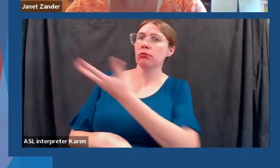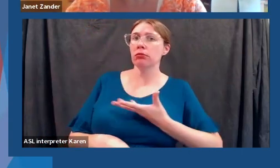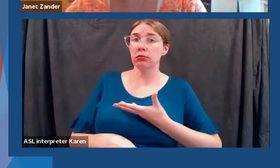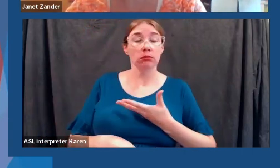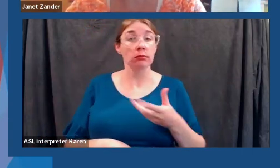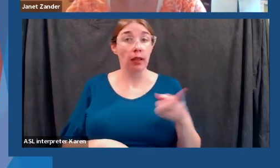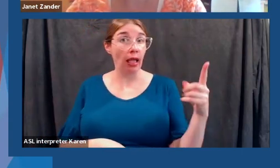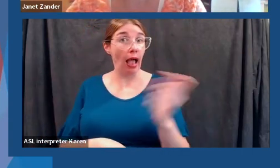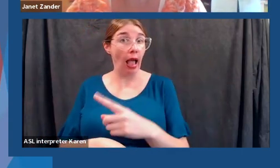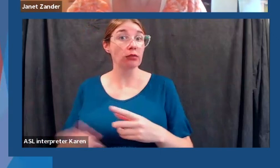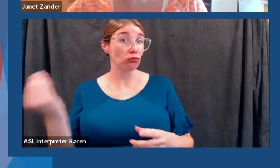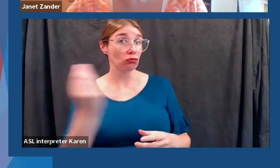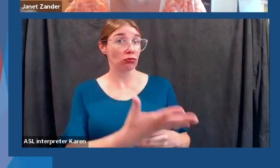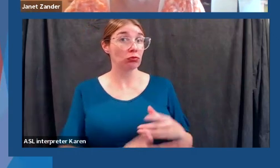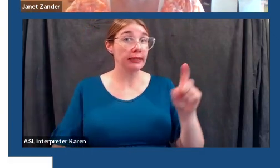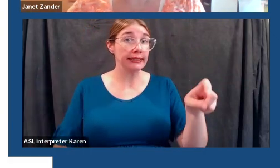please. I keep wanting to advance.